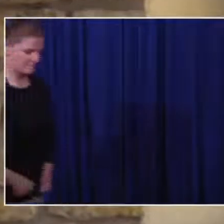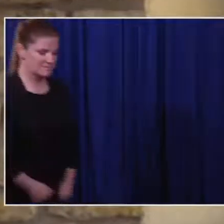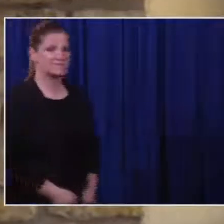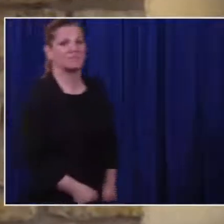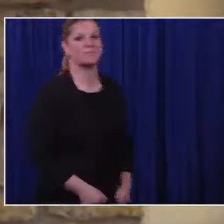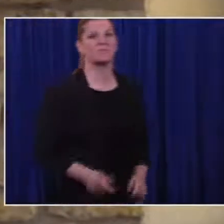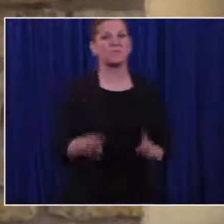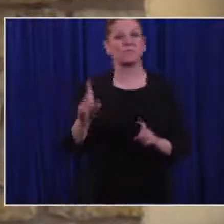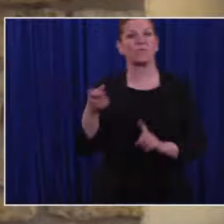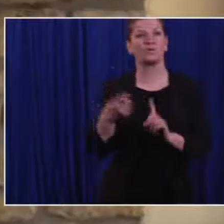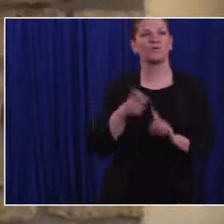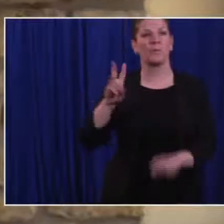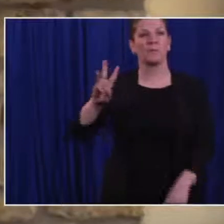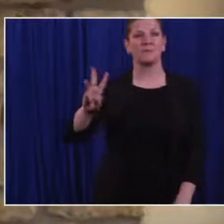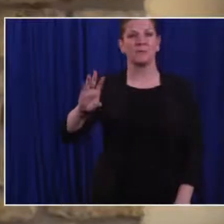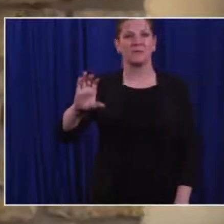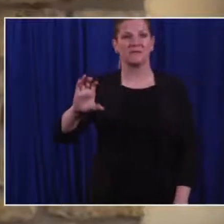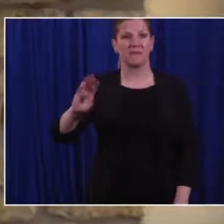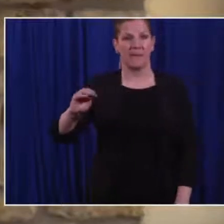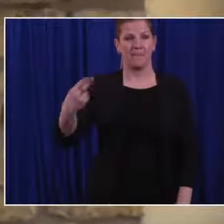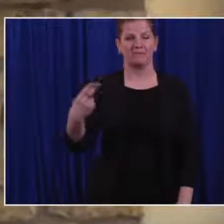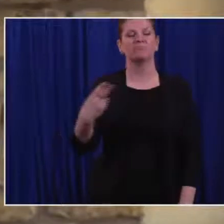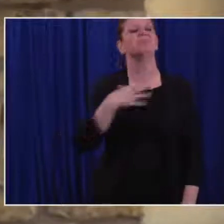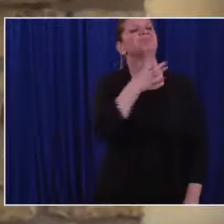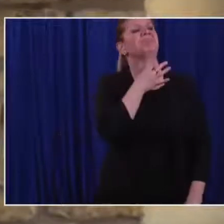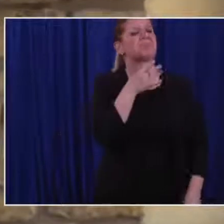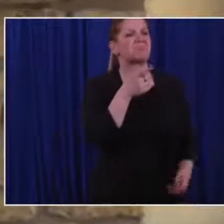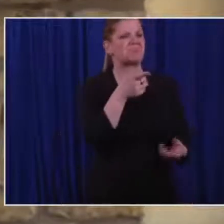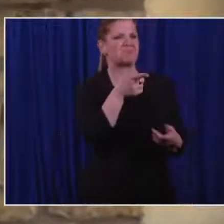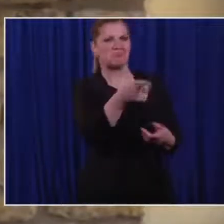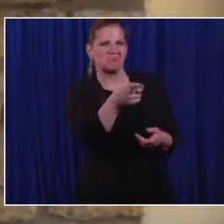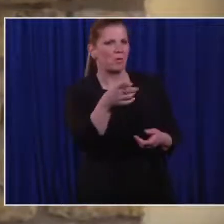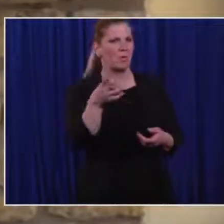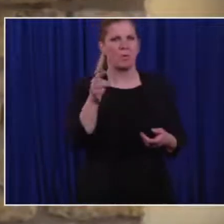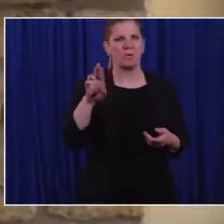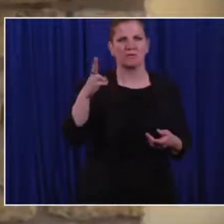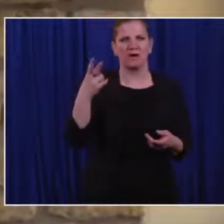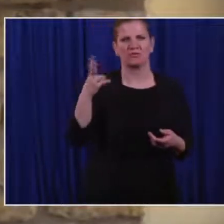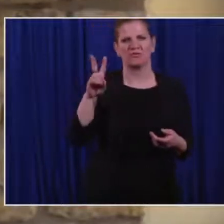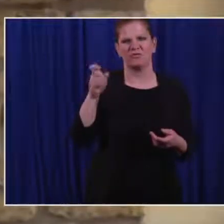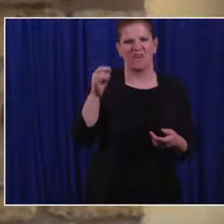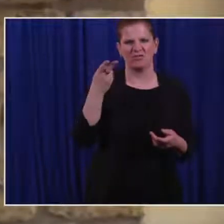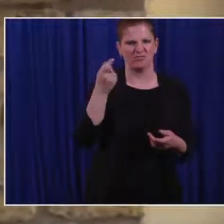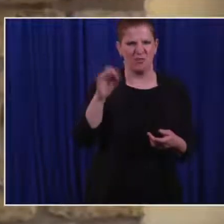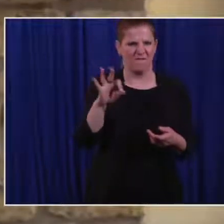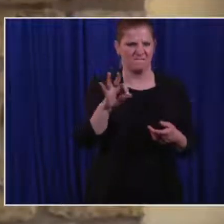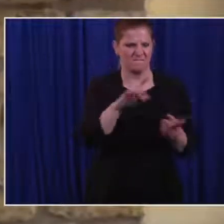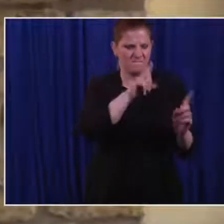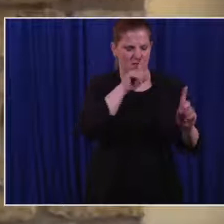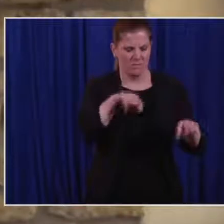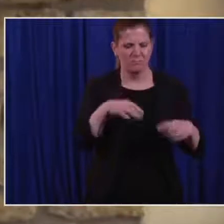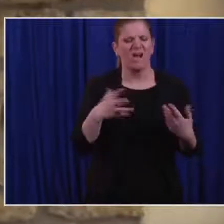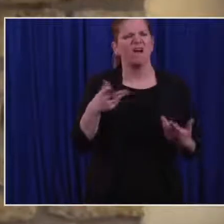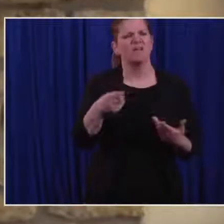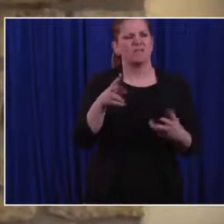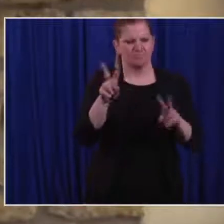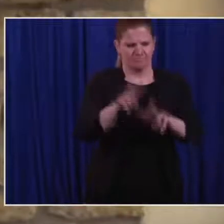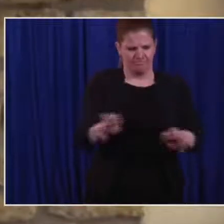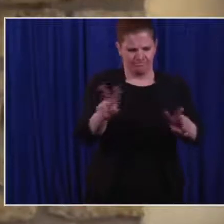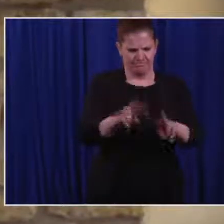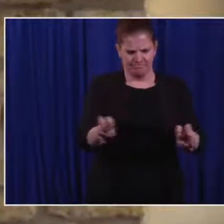Vanderhoff. When you look at the percentage of people who have gotten the vaccine, whether it be in the 75 and up group, we're sitting